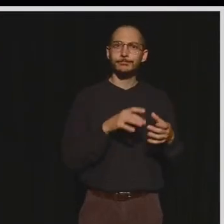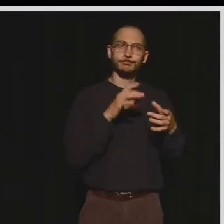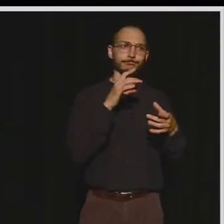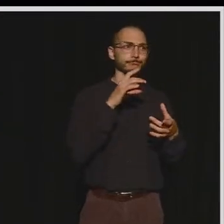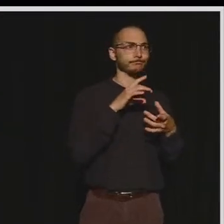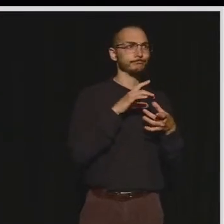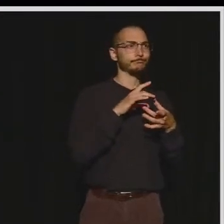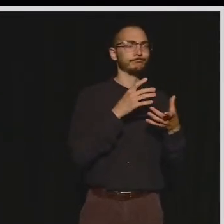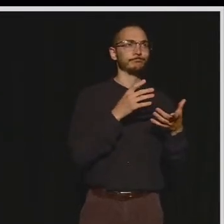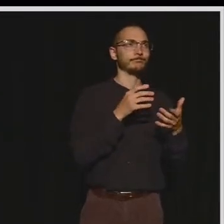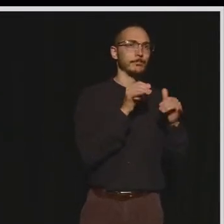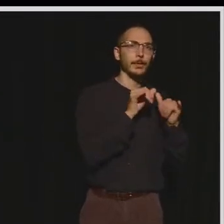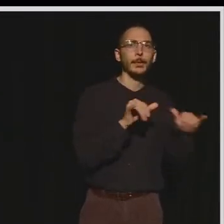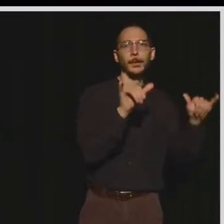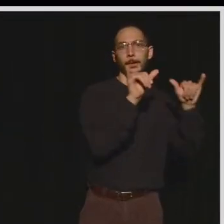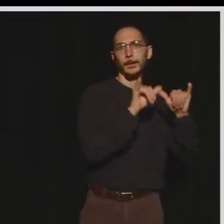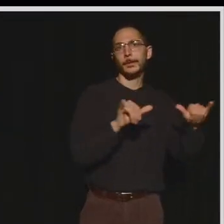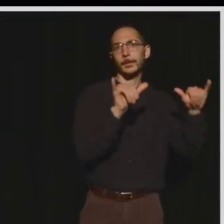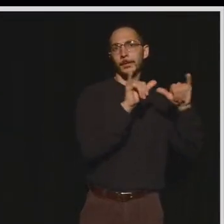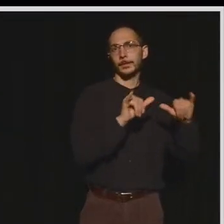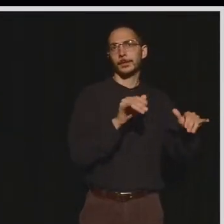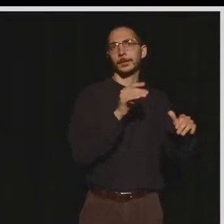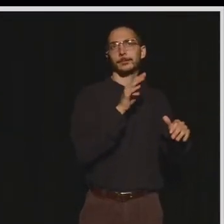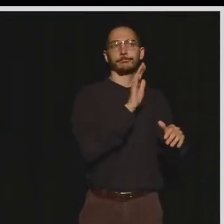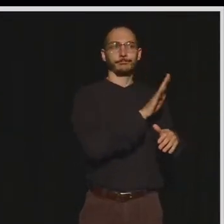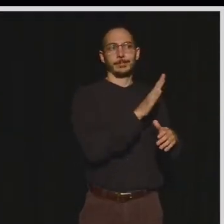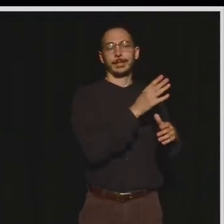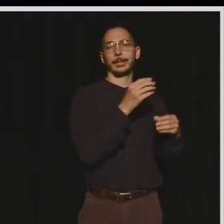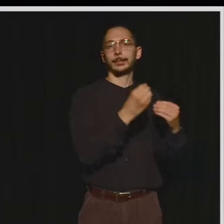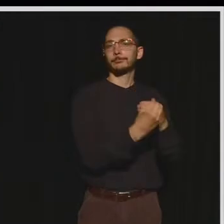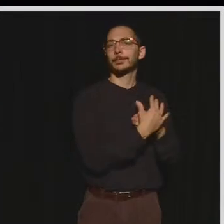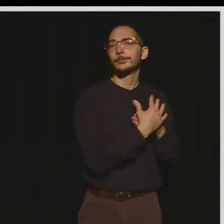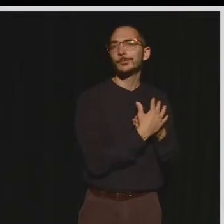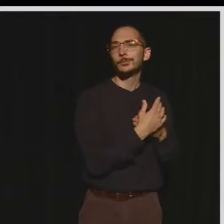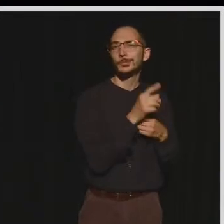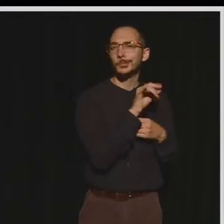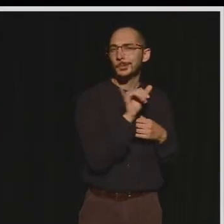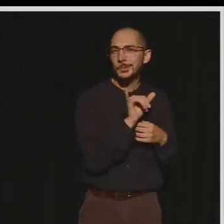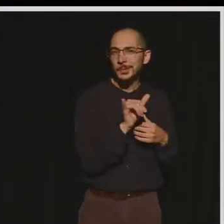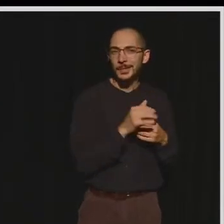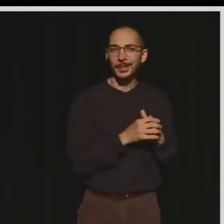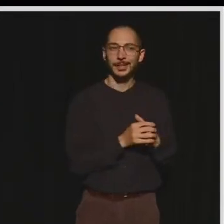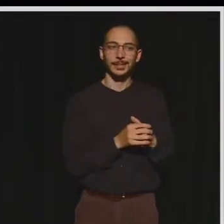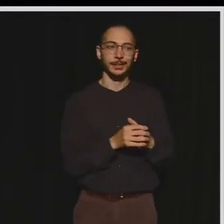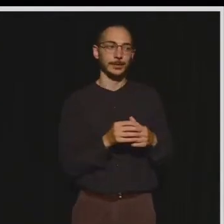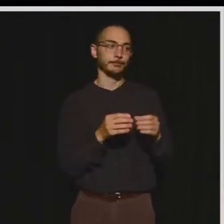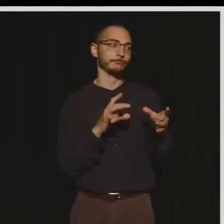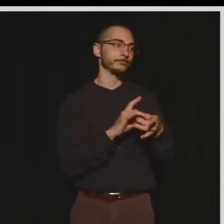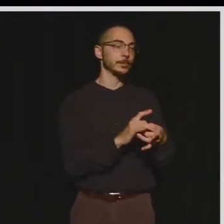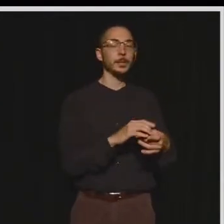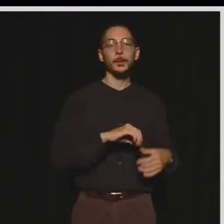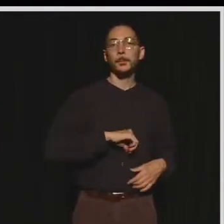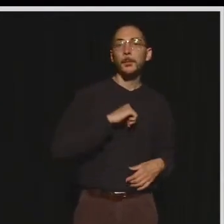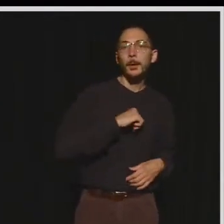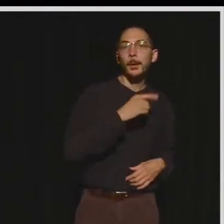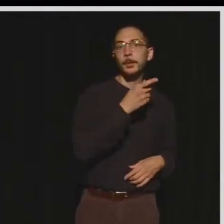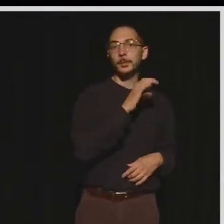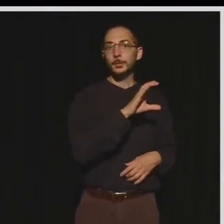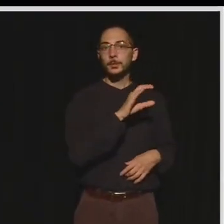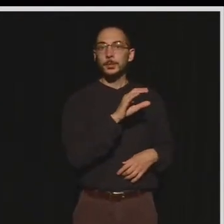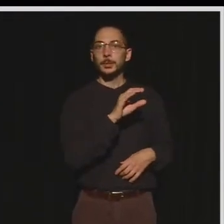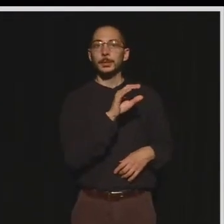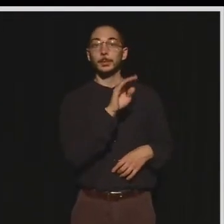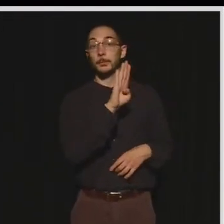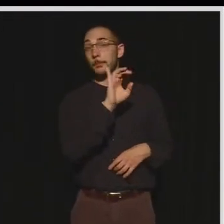really asserting their right to be in the space and to be in spaces on their own terms. So we see that right across